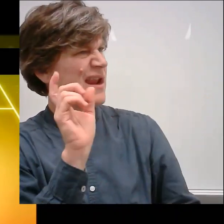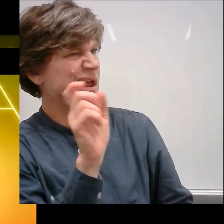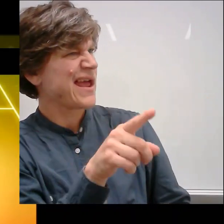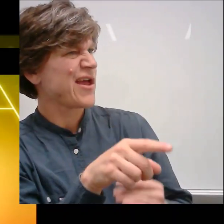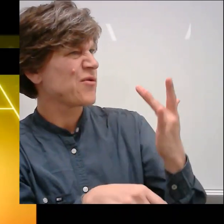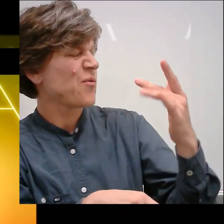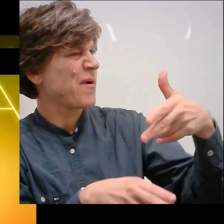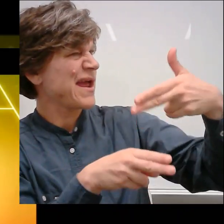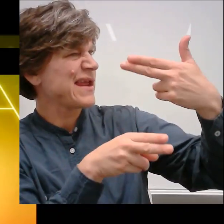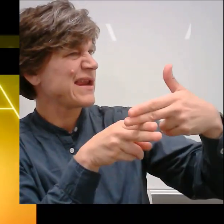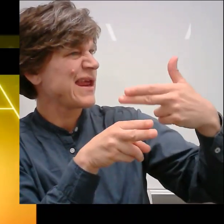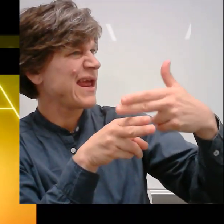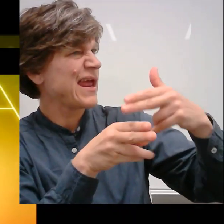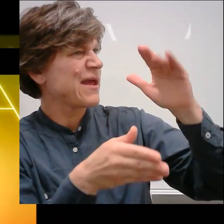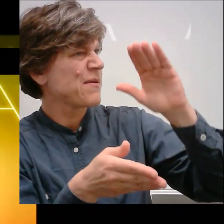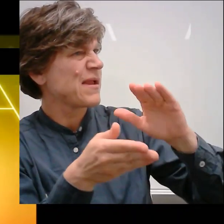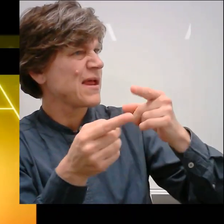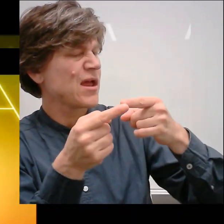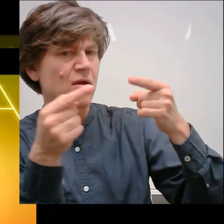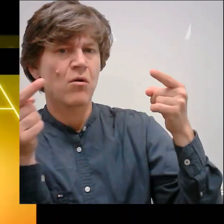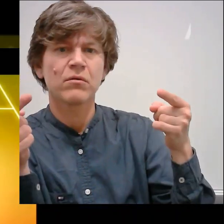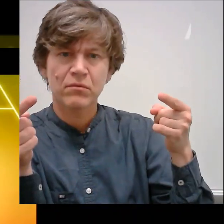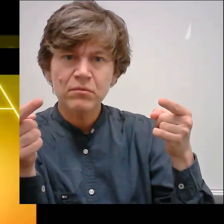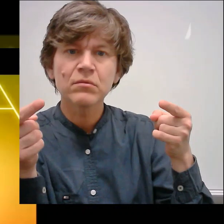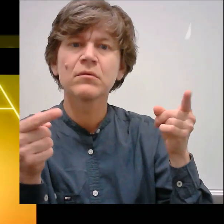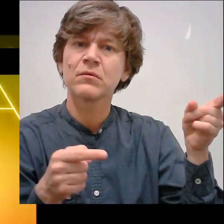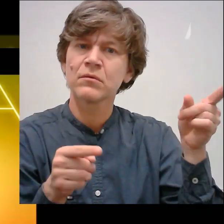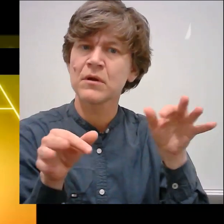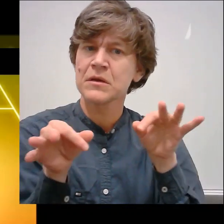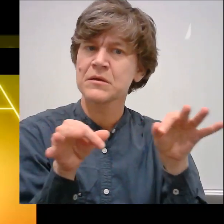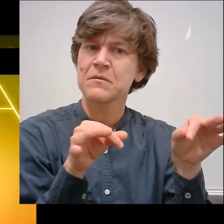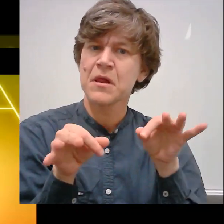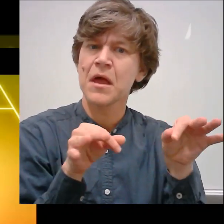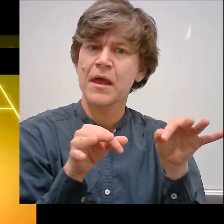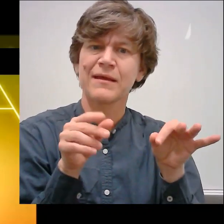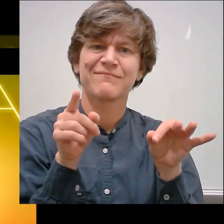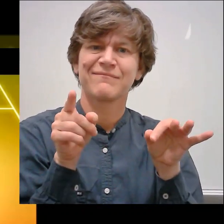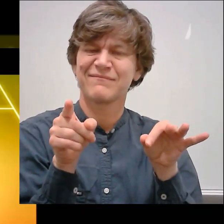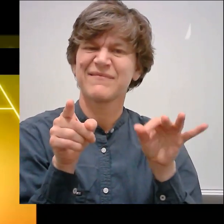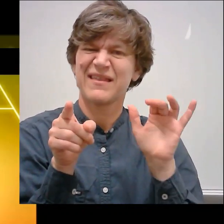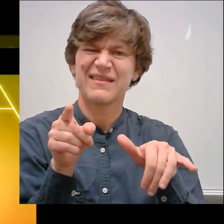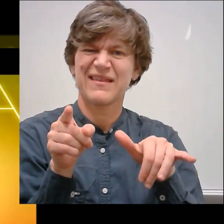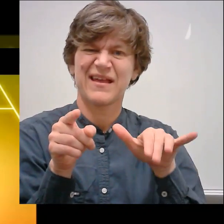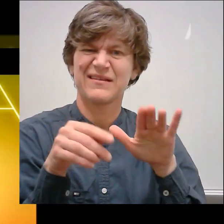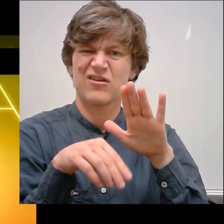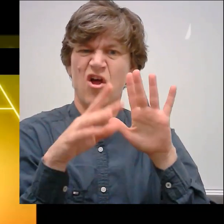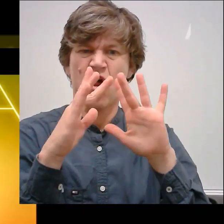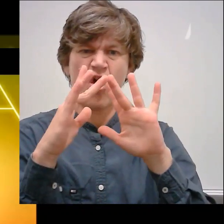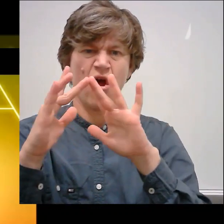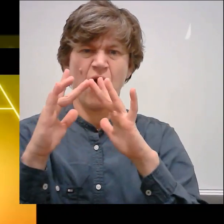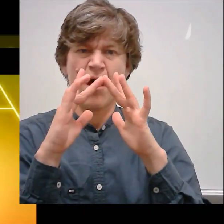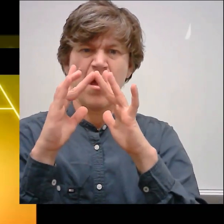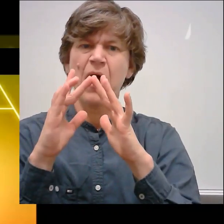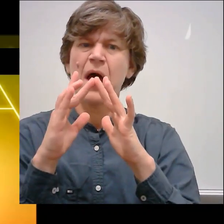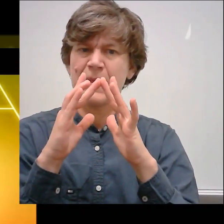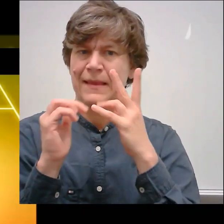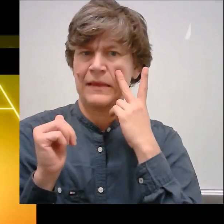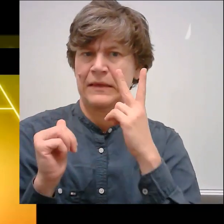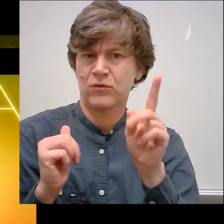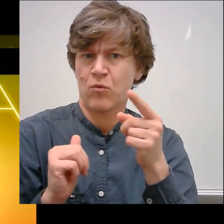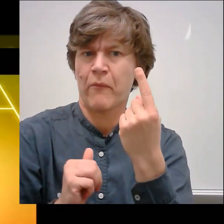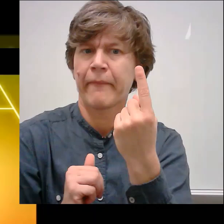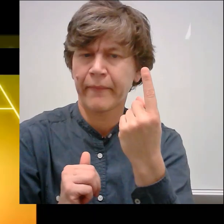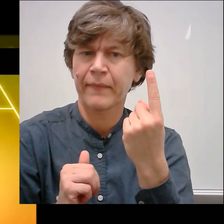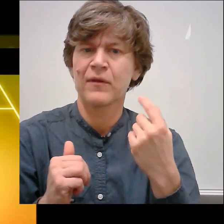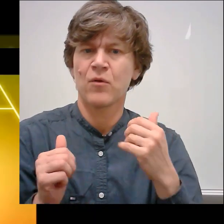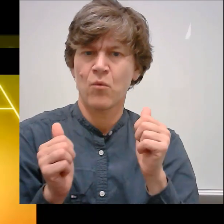comparison to all the other elements. He explained that this album cover only appears online and with a group of other albums on a website page